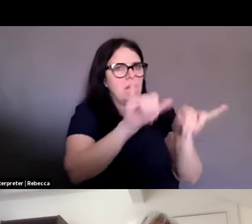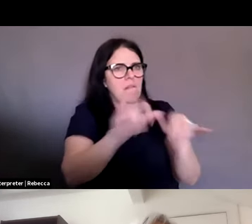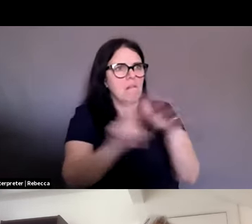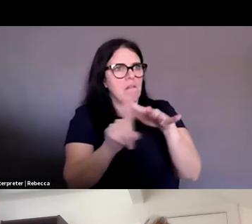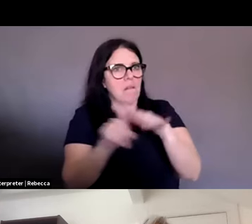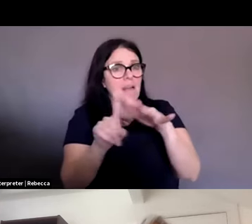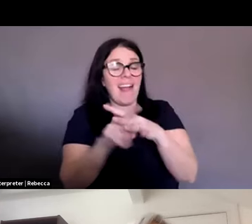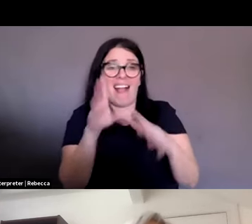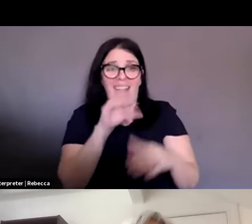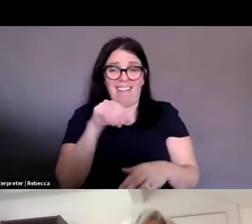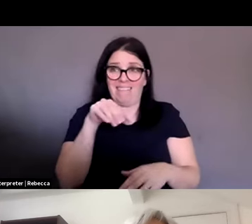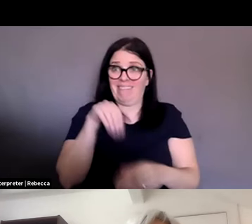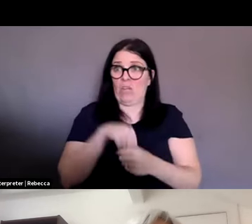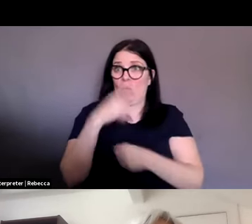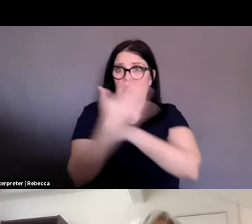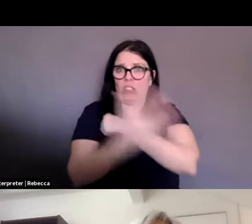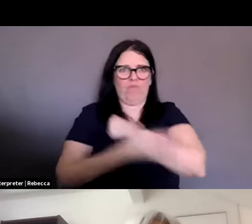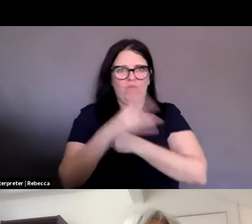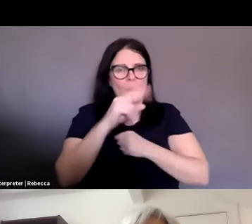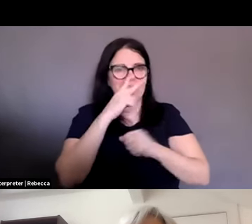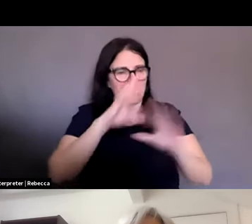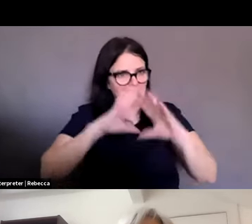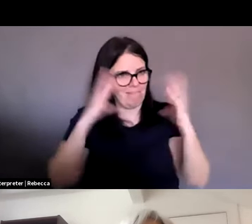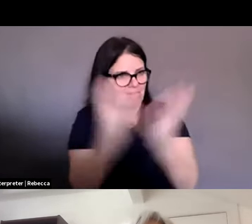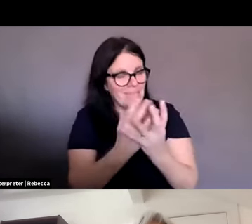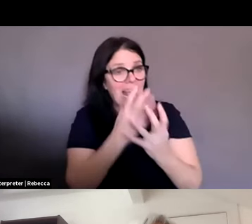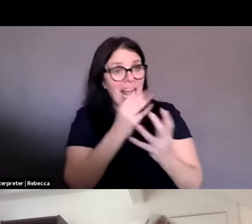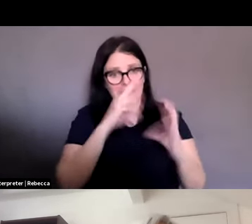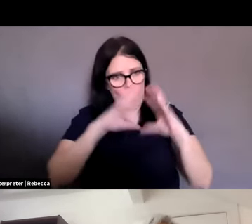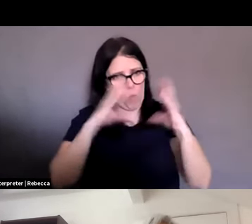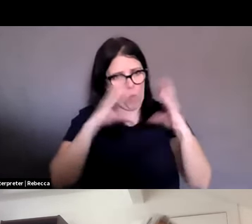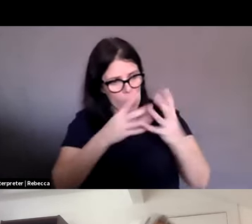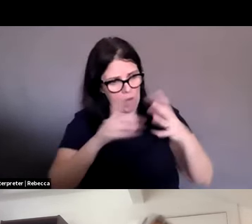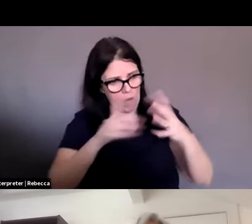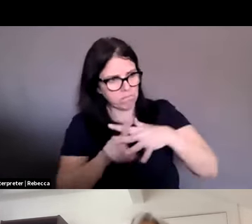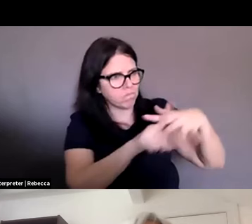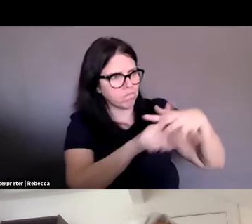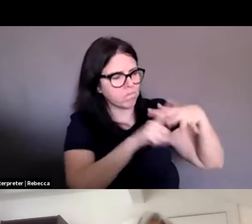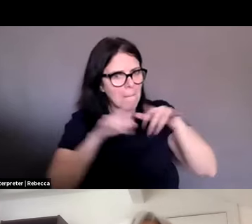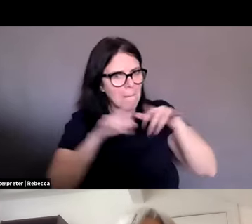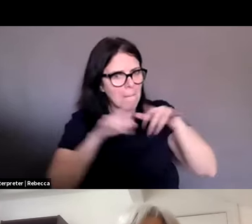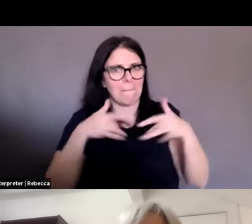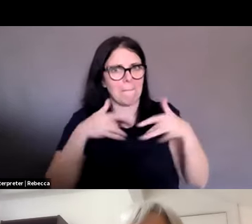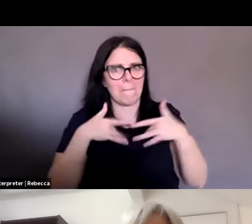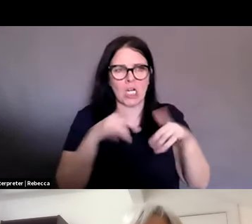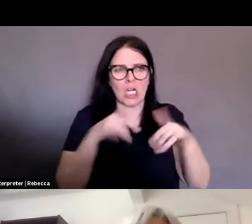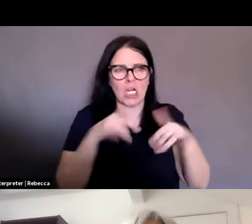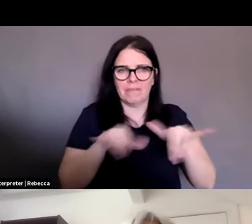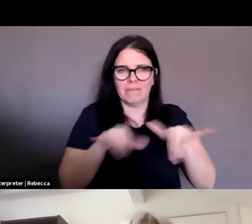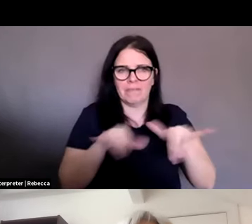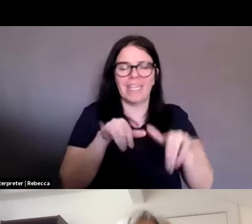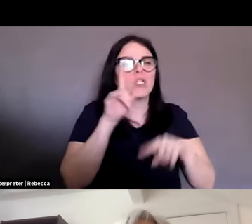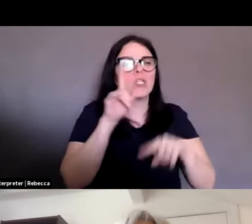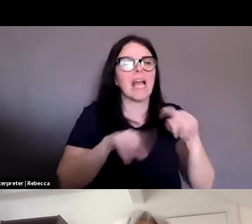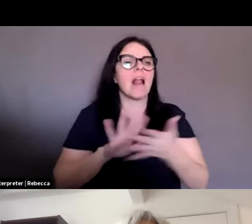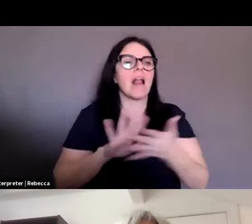global. And when you see the global patterns that are identical, it makes it harder to say, well, we don't know what this means. It